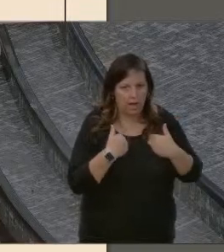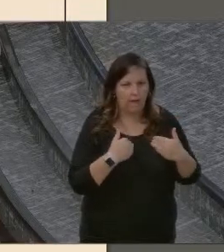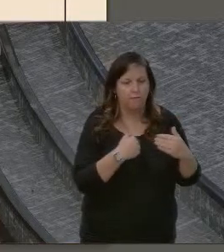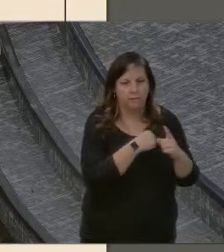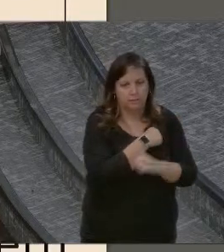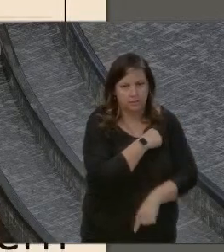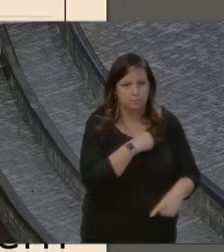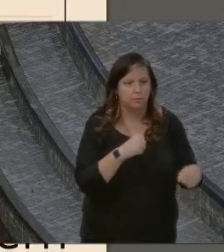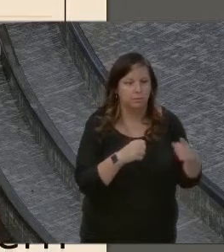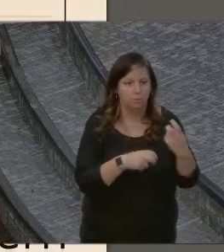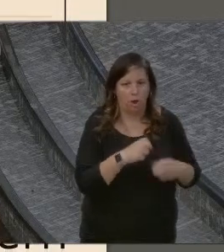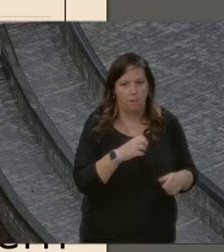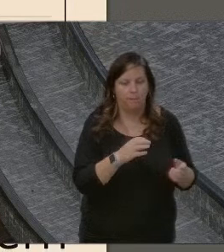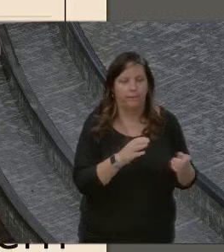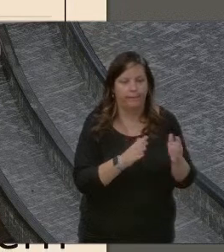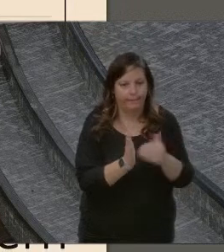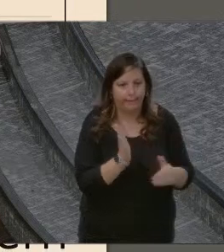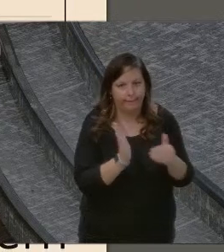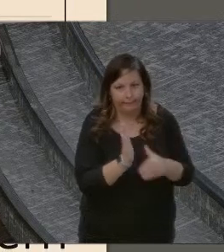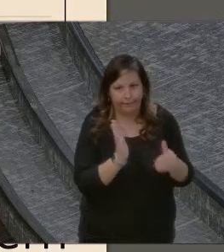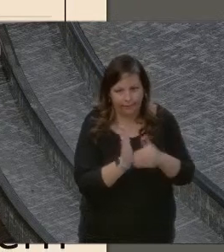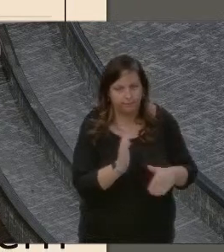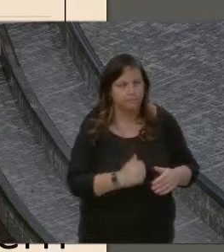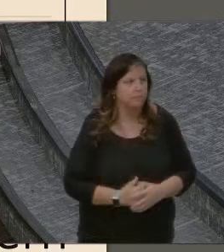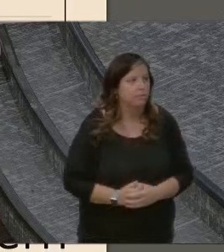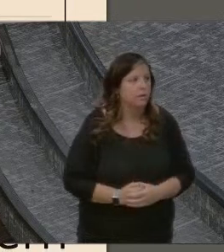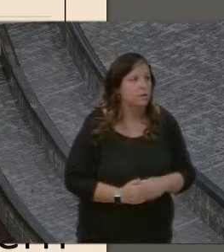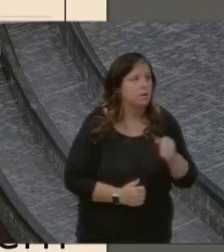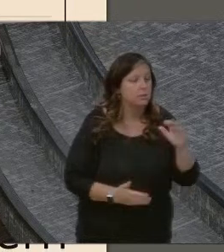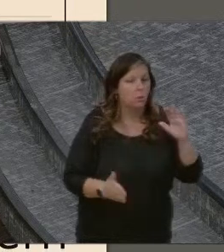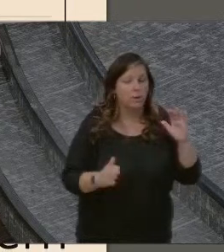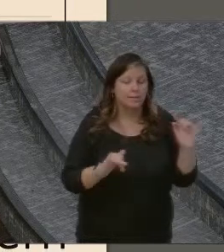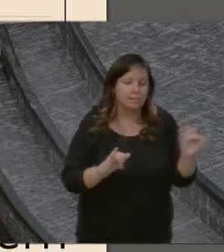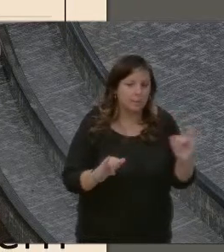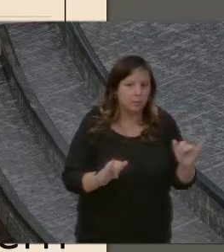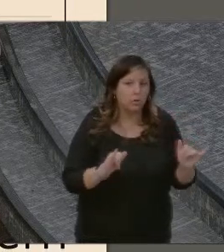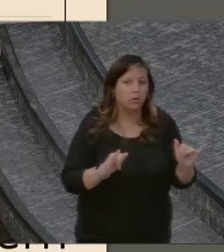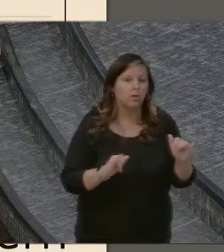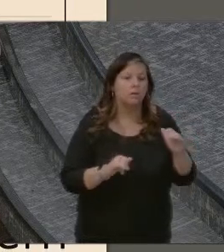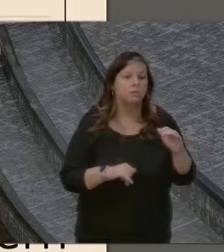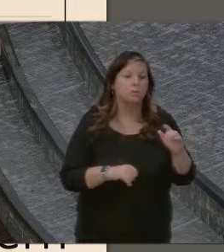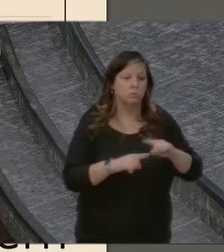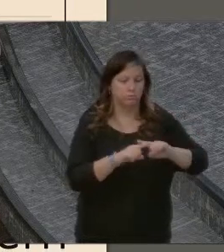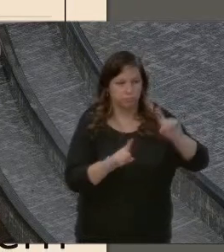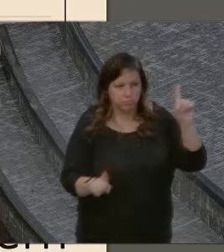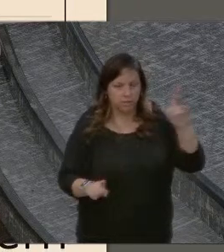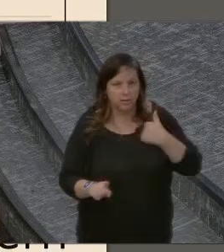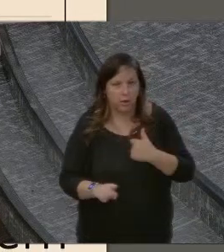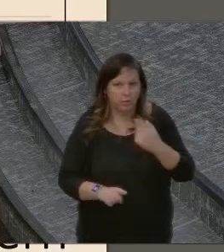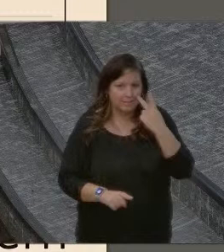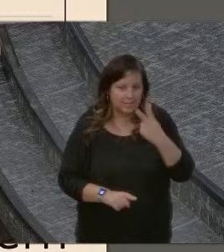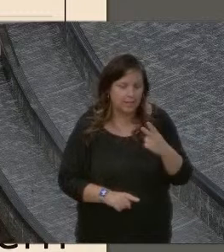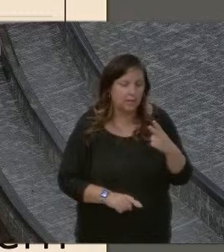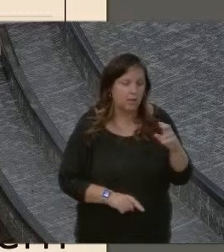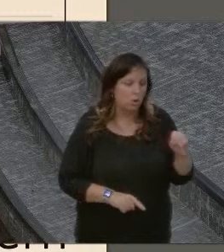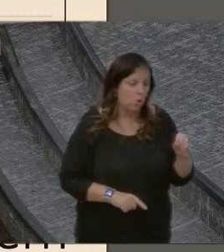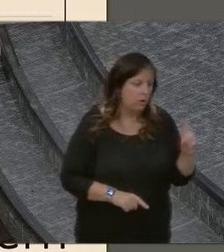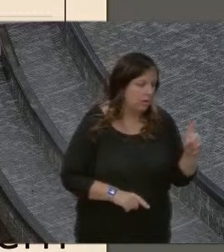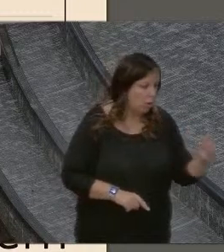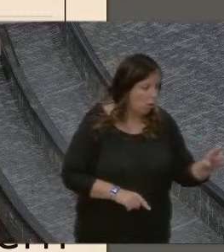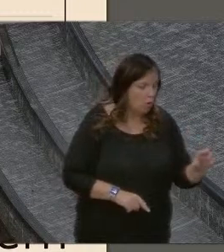And similar to the disparities that we see in OSS and in ODR and ISS, pardon